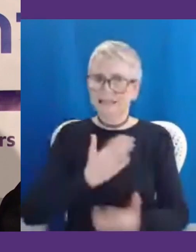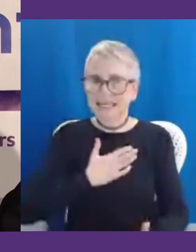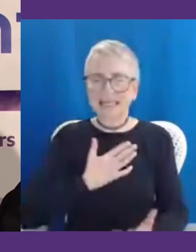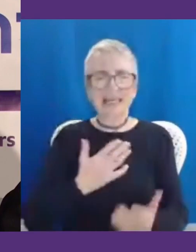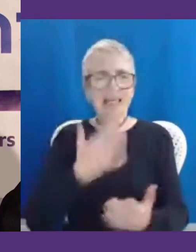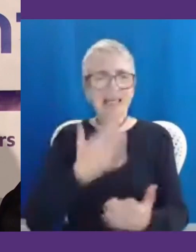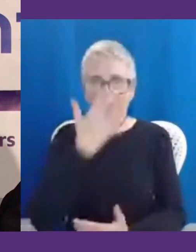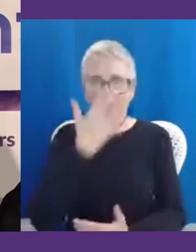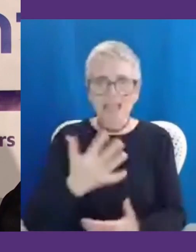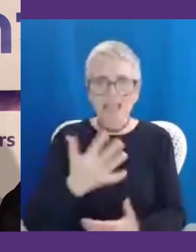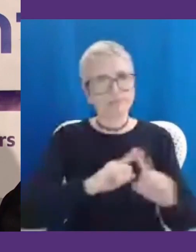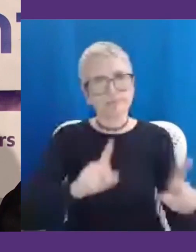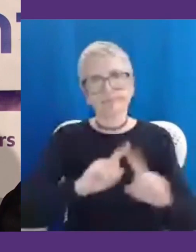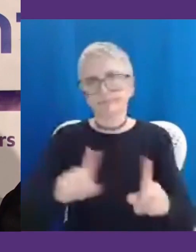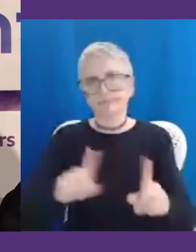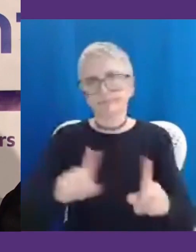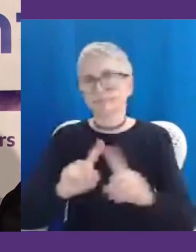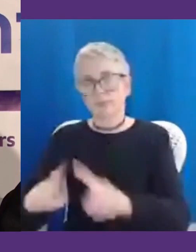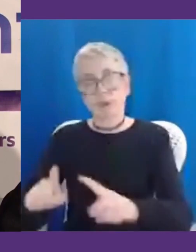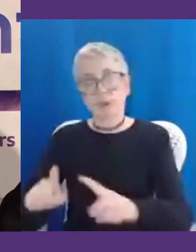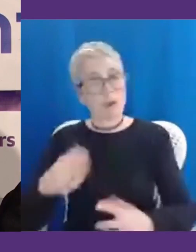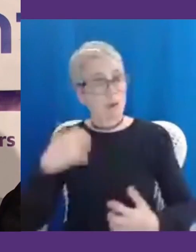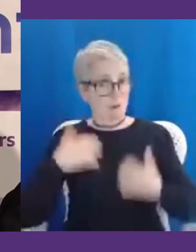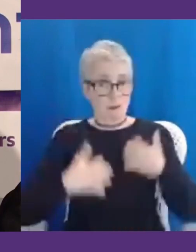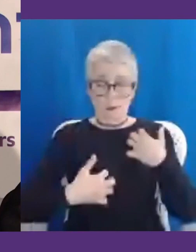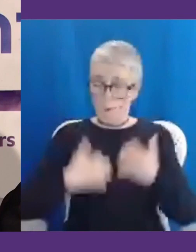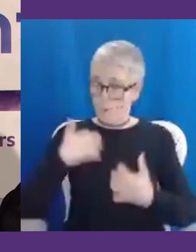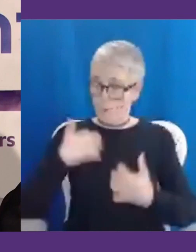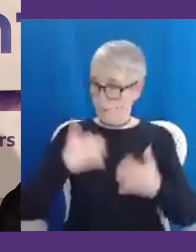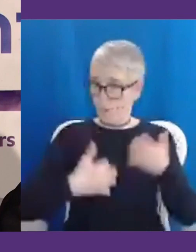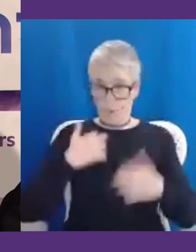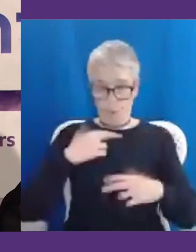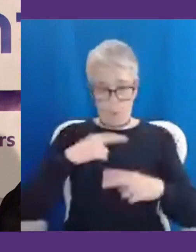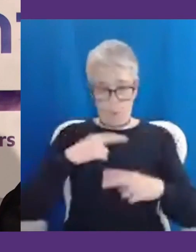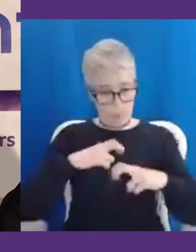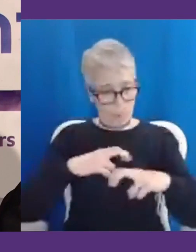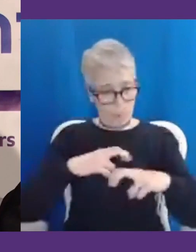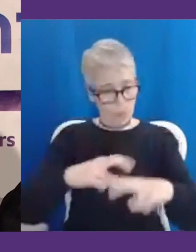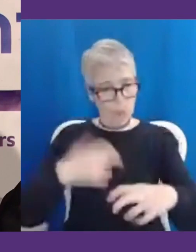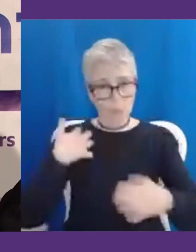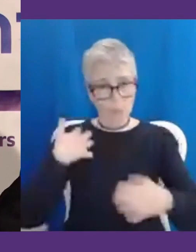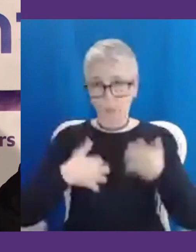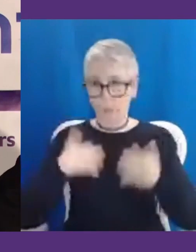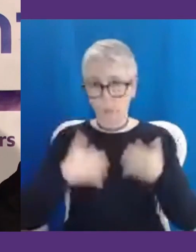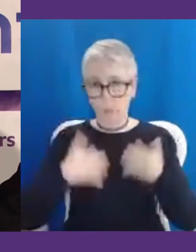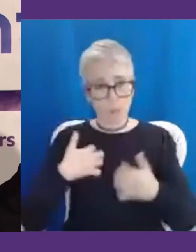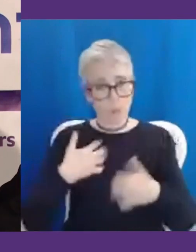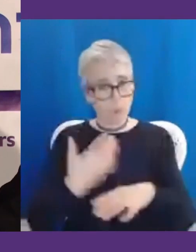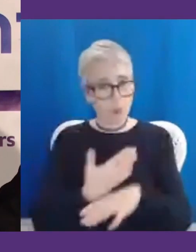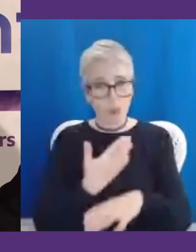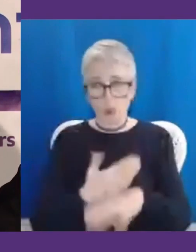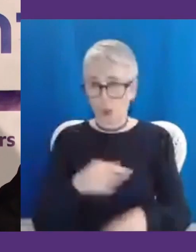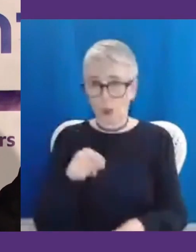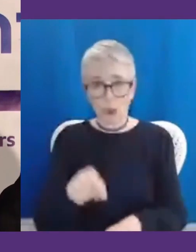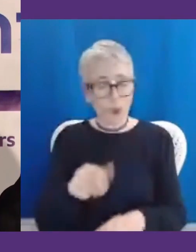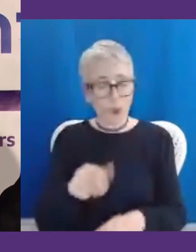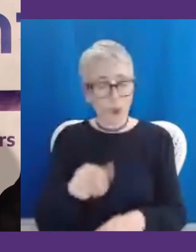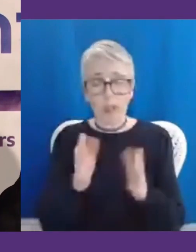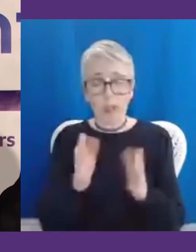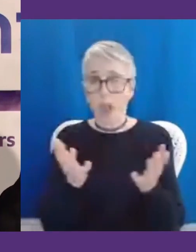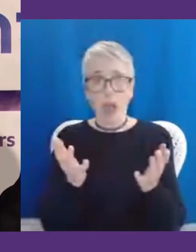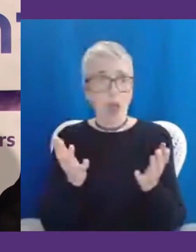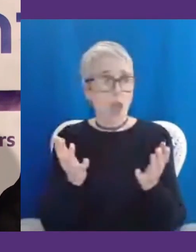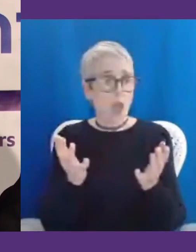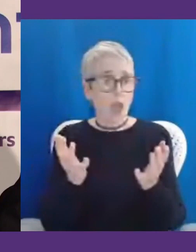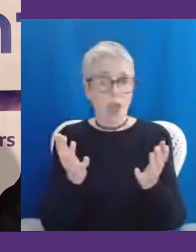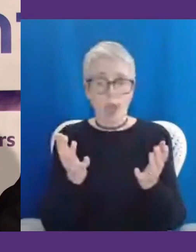piece of work. And really, really, and it obviously had to come from the people that we were talking